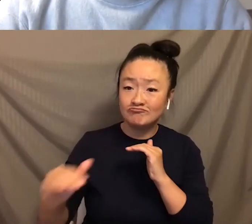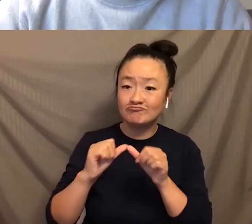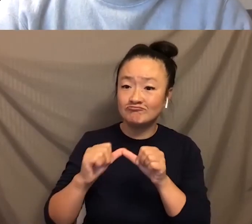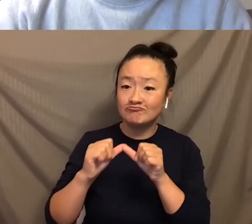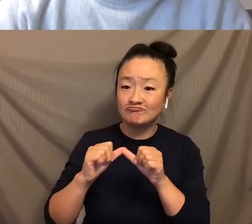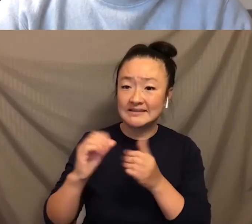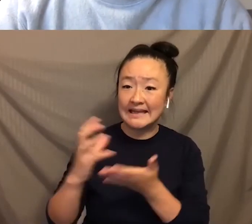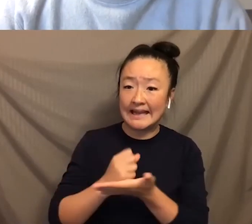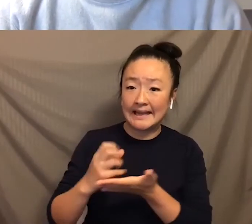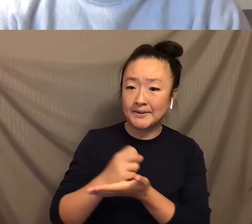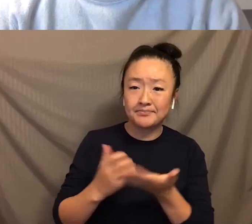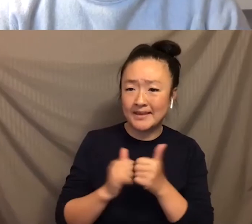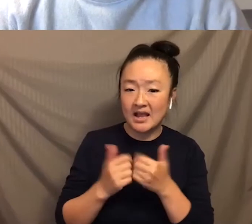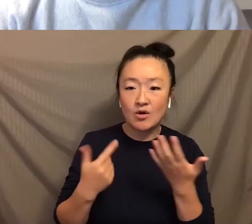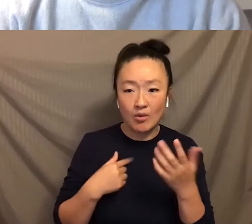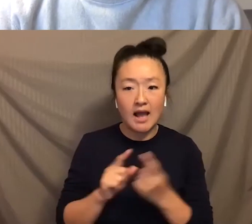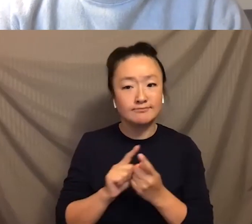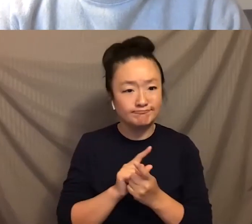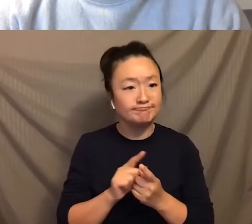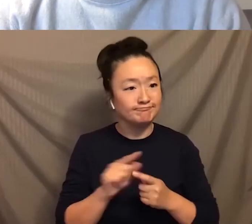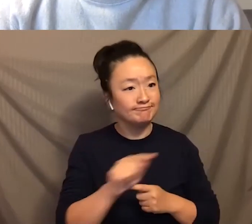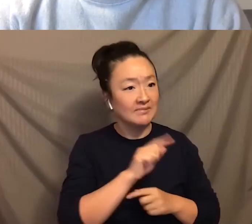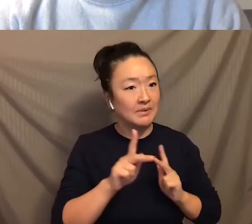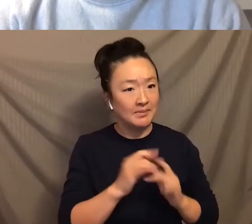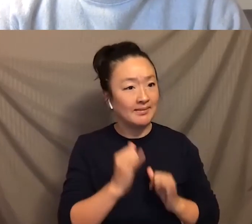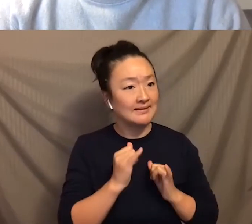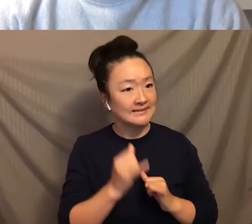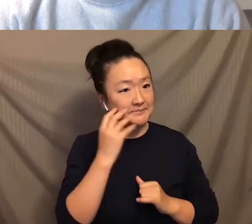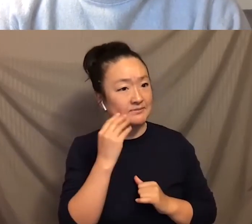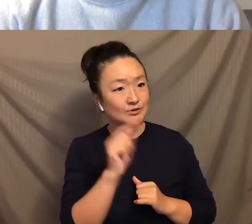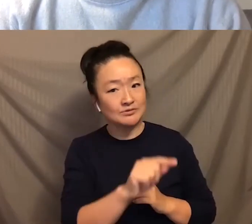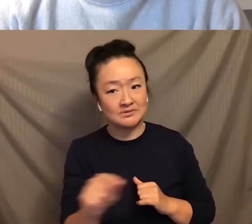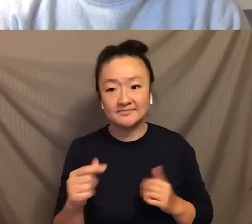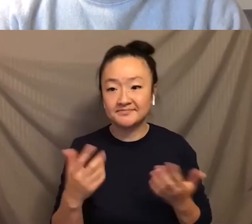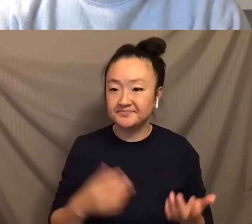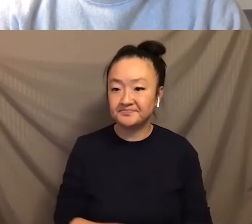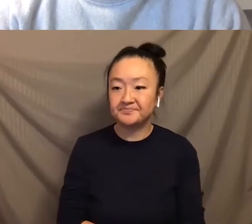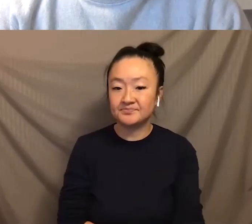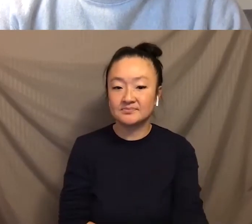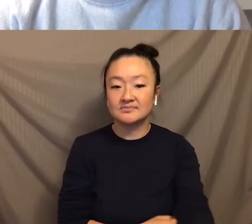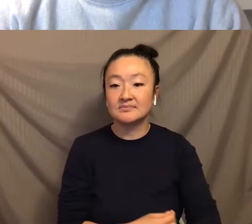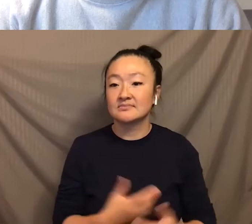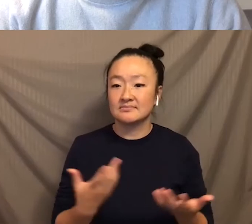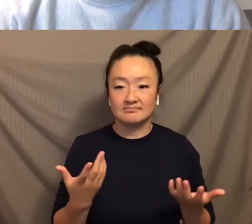these folks who basically had exactly that experience, and a lot of them also were like